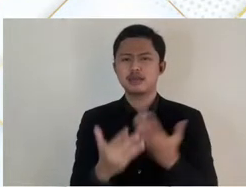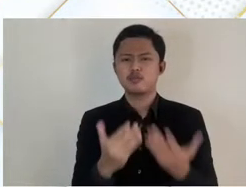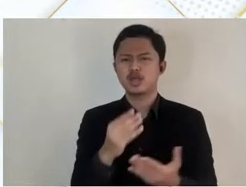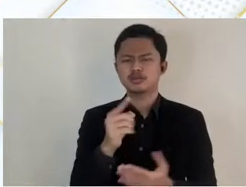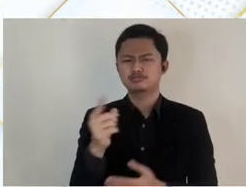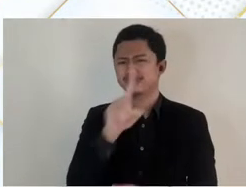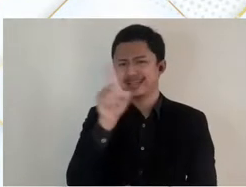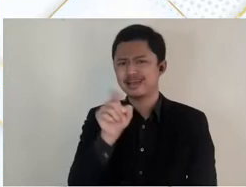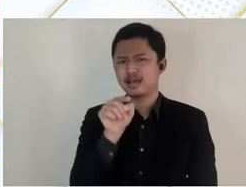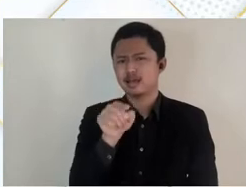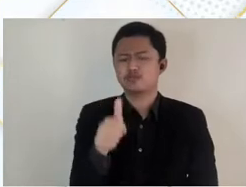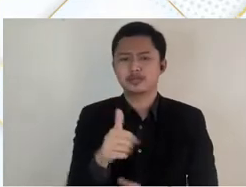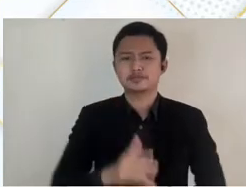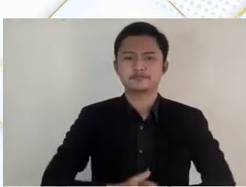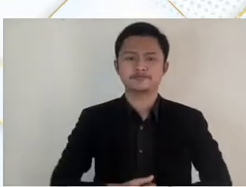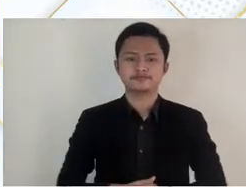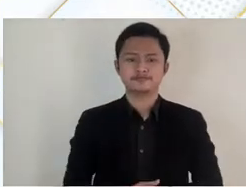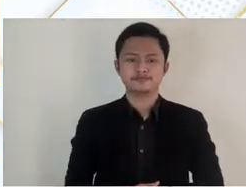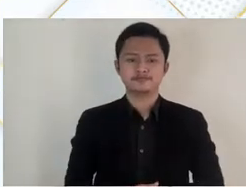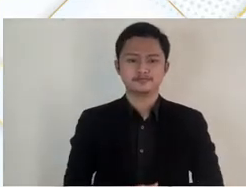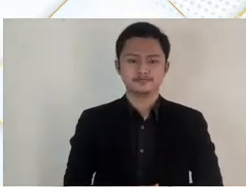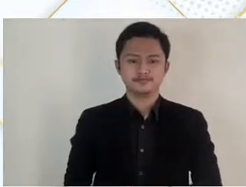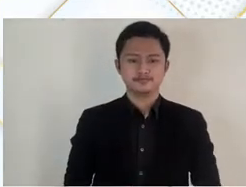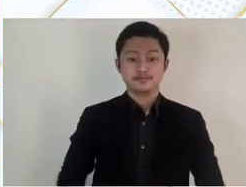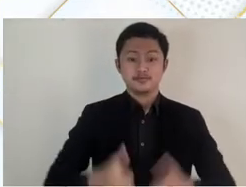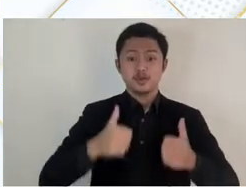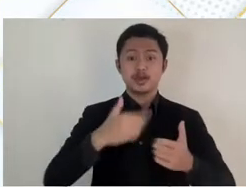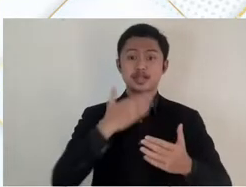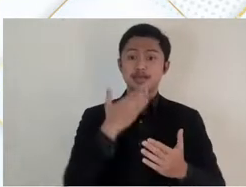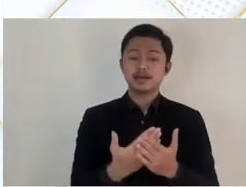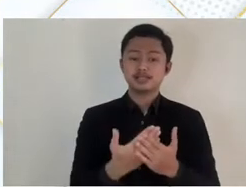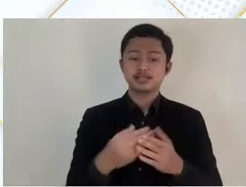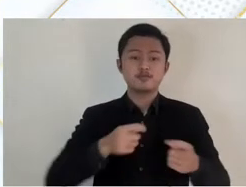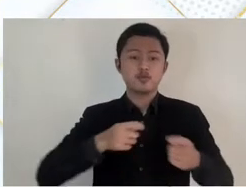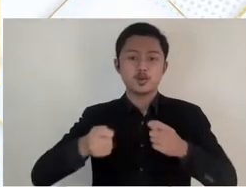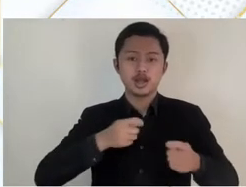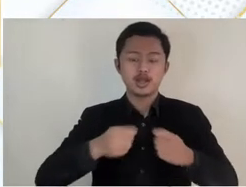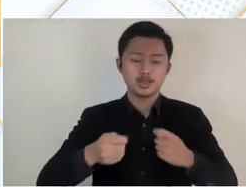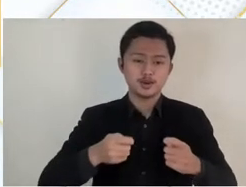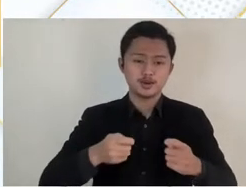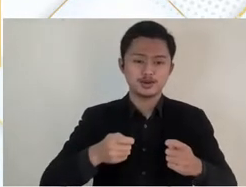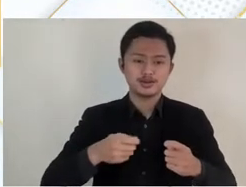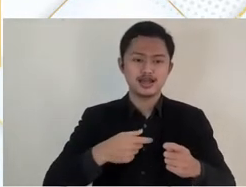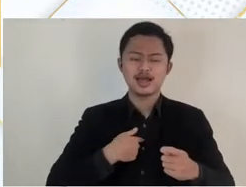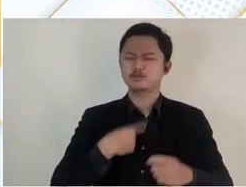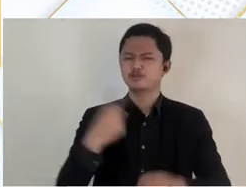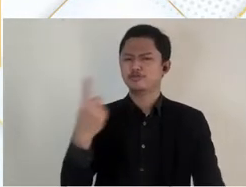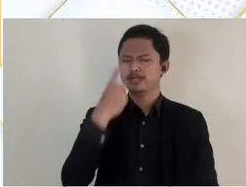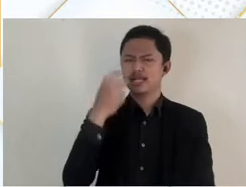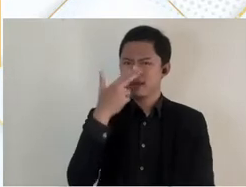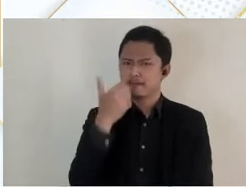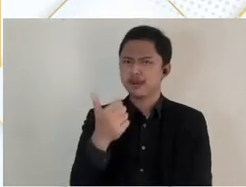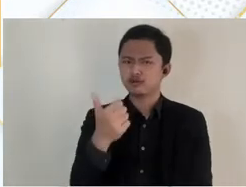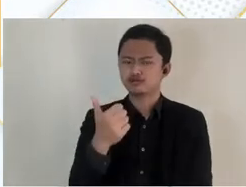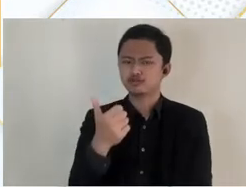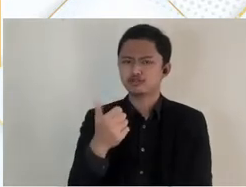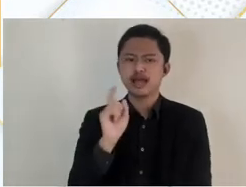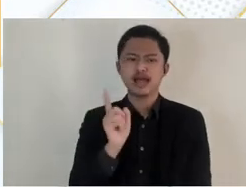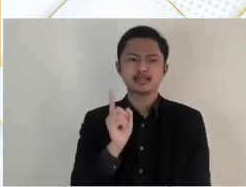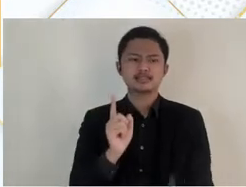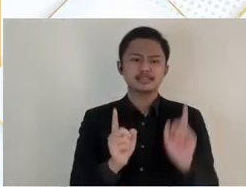for you. Right. Well, thank you very much, Mr. Moderator, and it's really a good question what Indonesia can